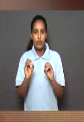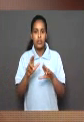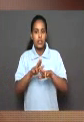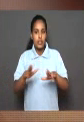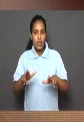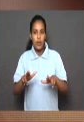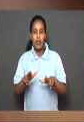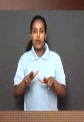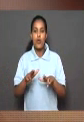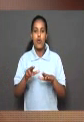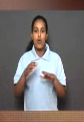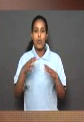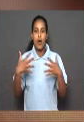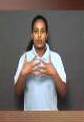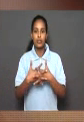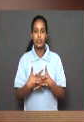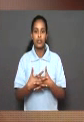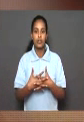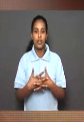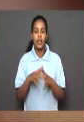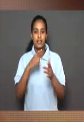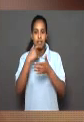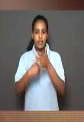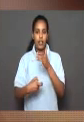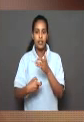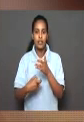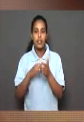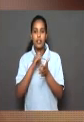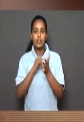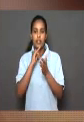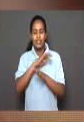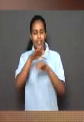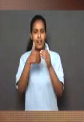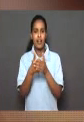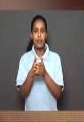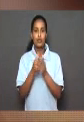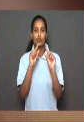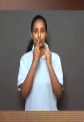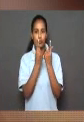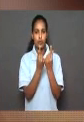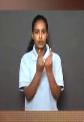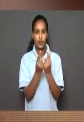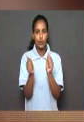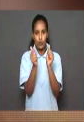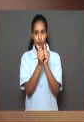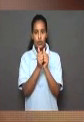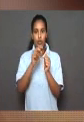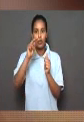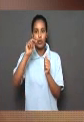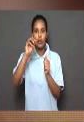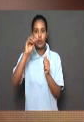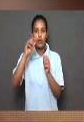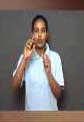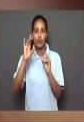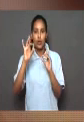stable compounds. As a result, it is generally grouped with the noble gases.